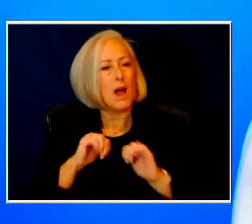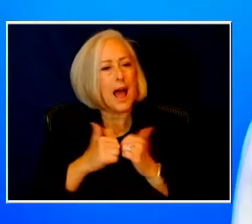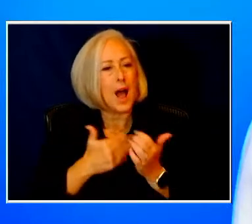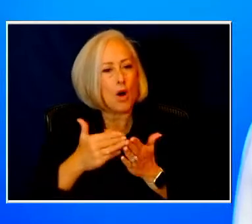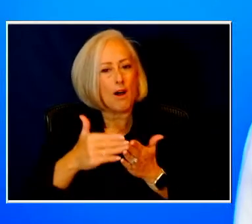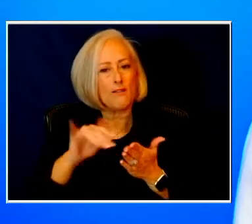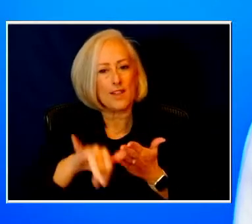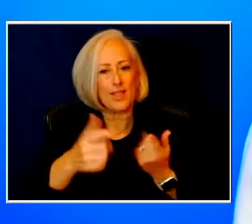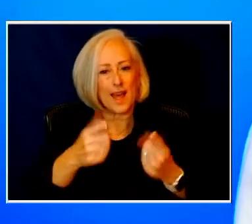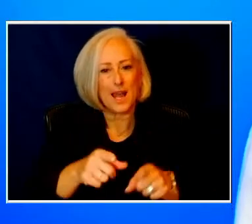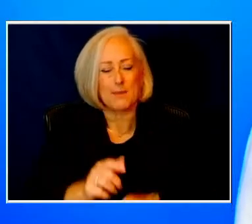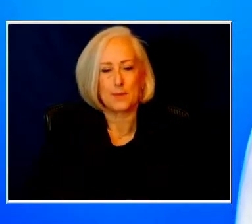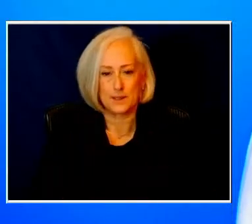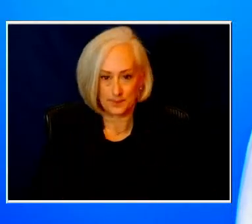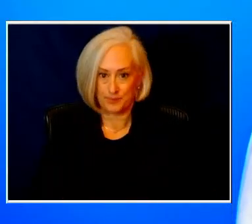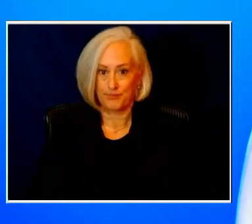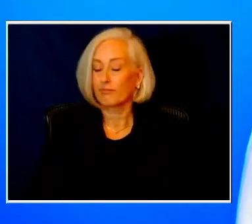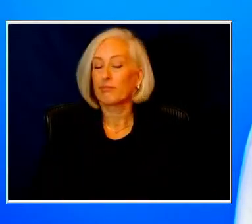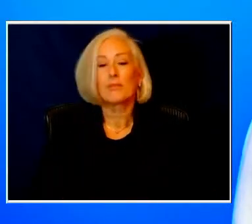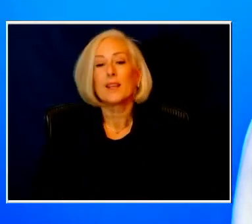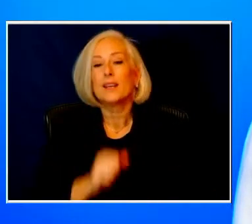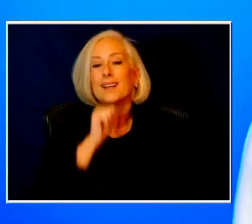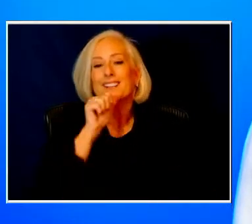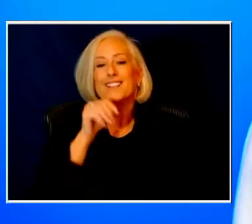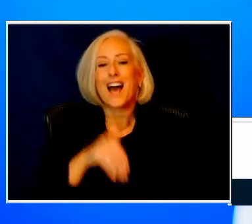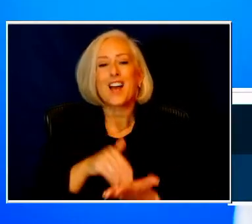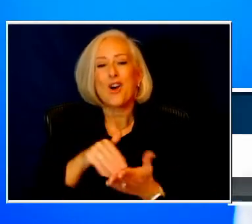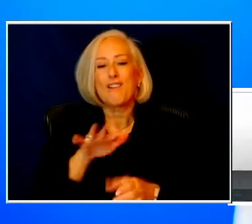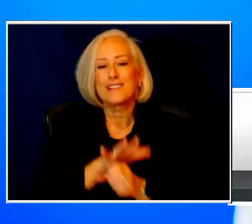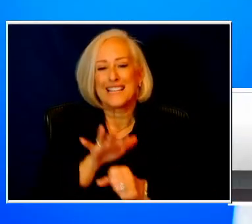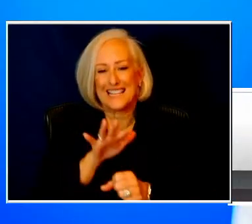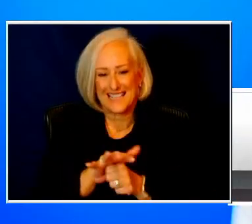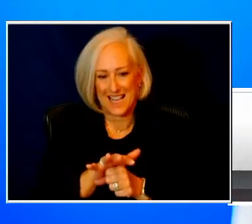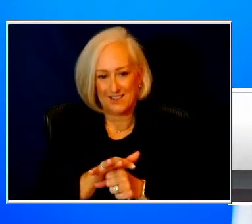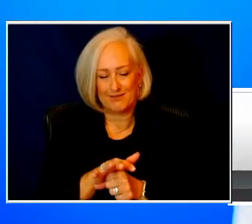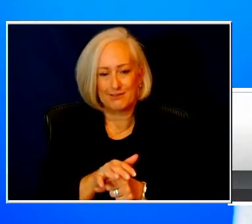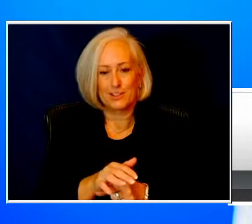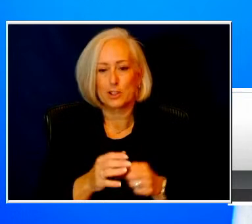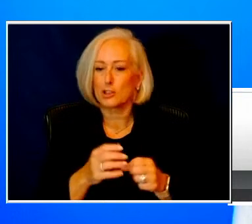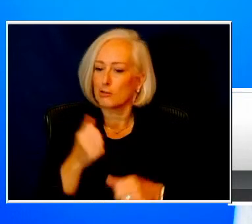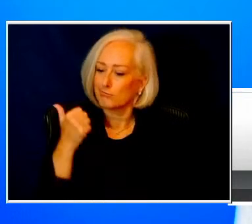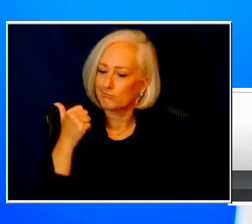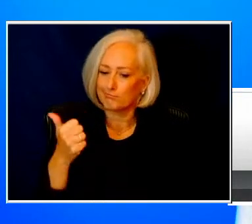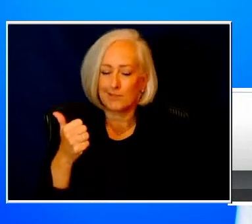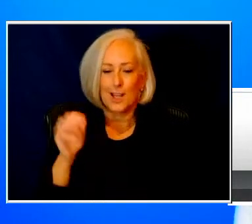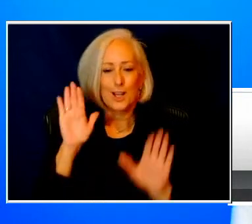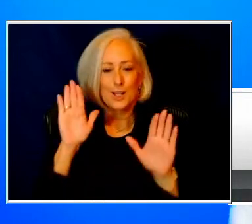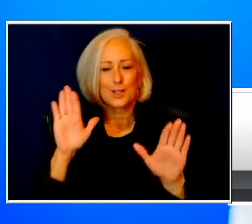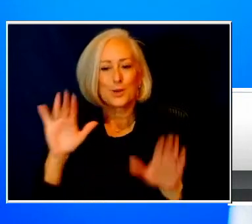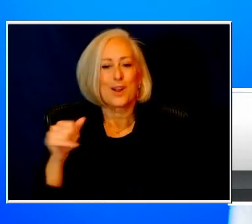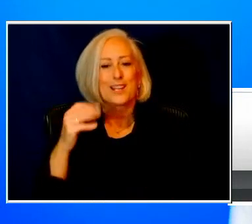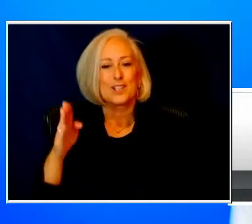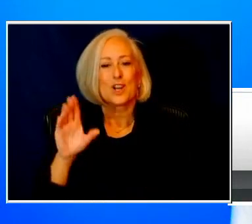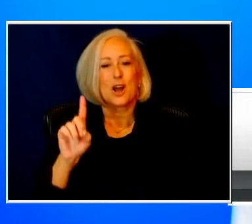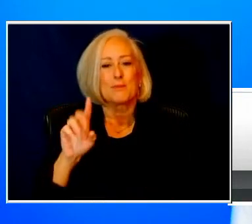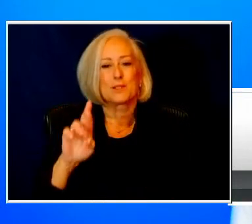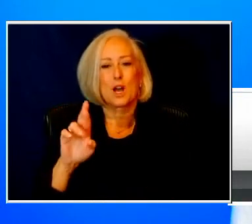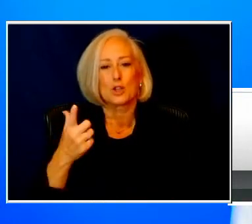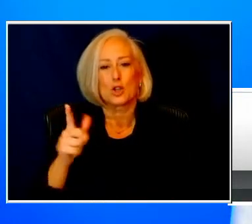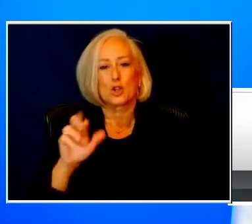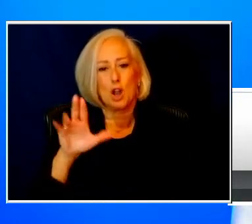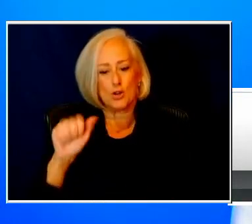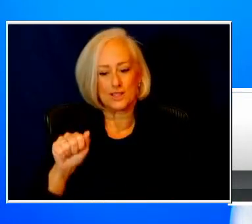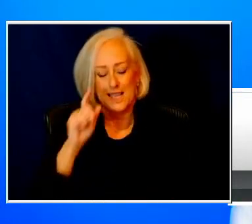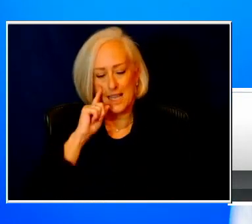probably not often enough. But I mean, this is, kudos to Dr. Garcia once he recognized this, to